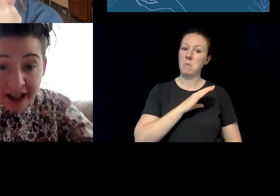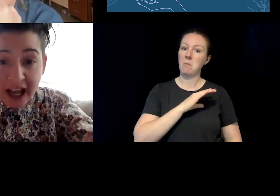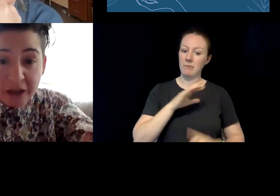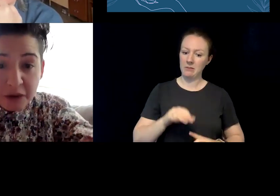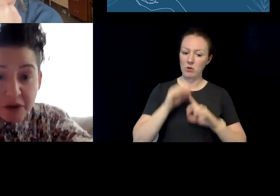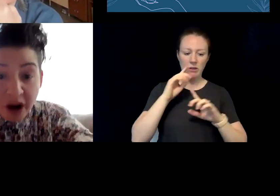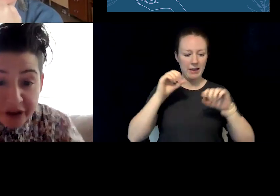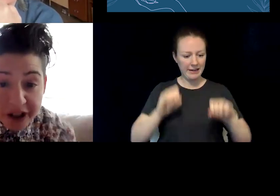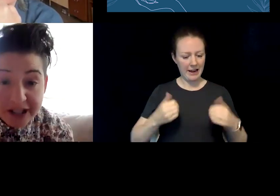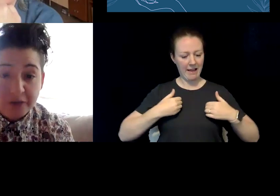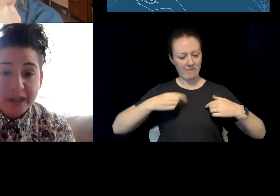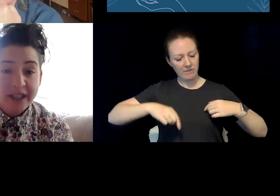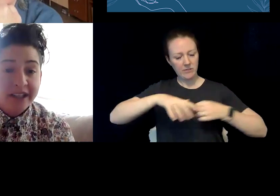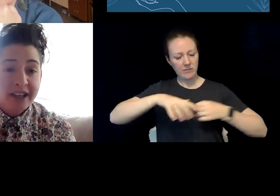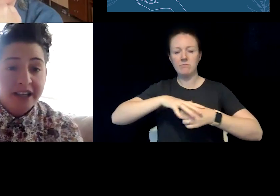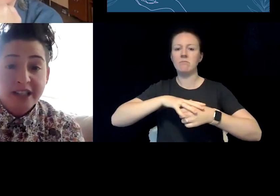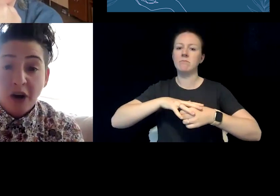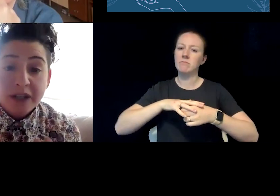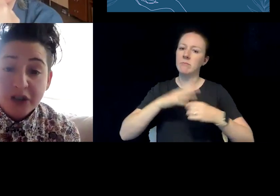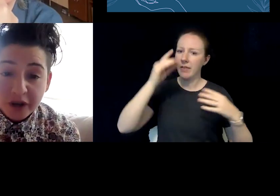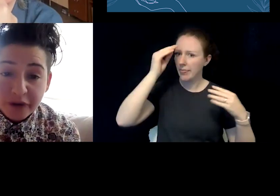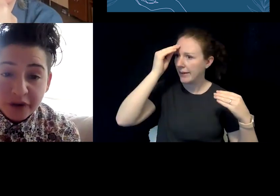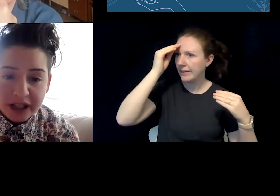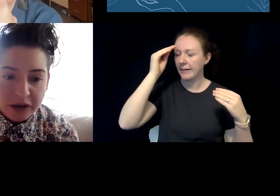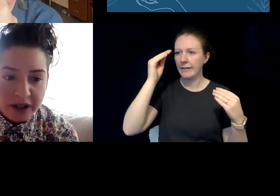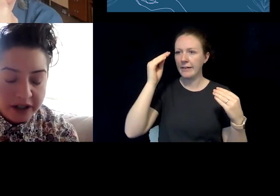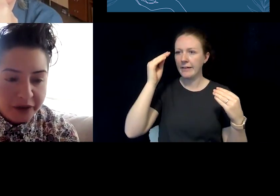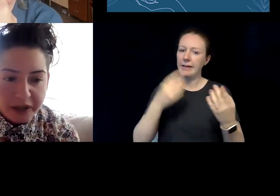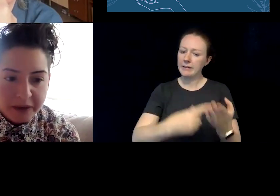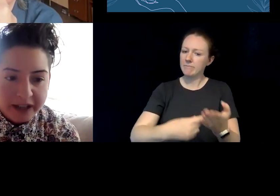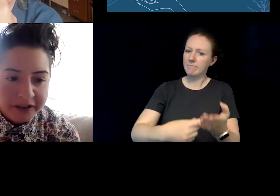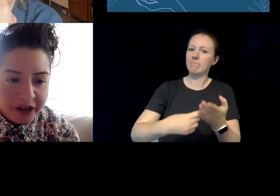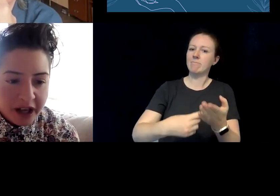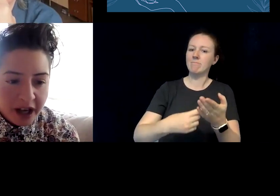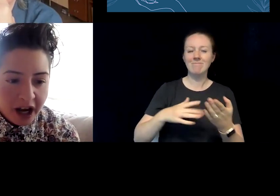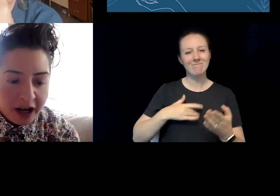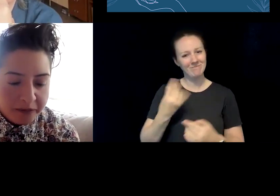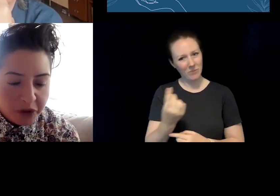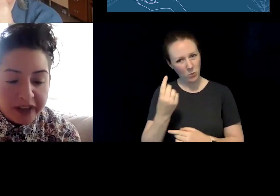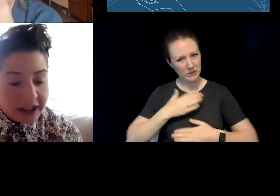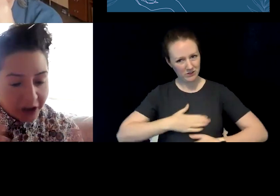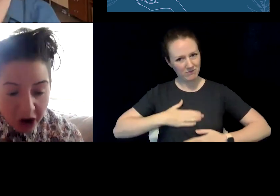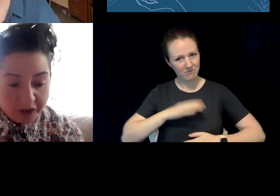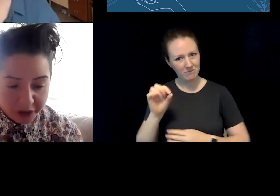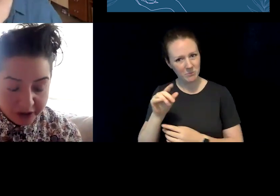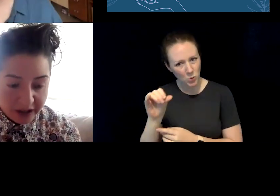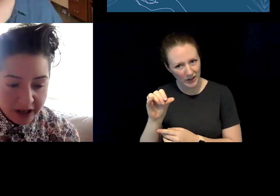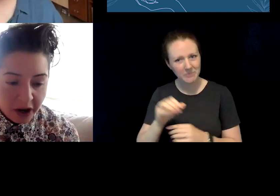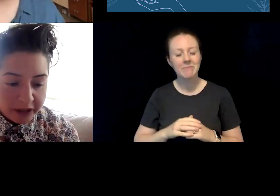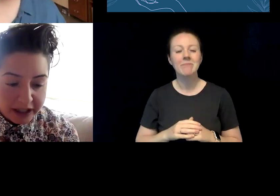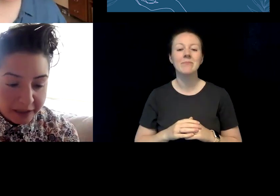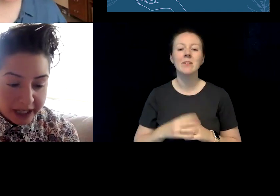think and to converse, to me is always joyful, and to hear different perspective. So I think, like, all of